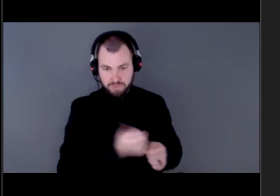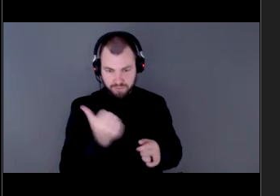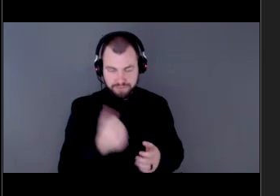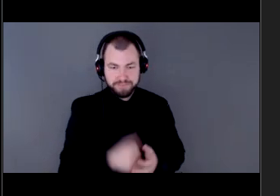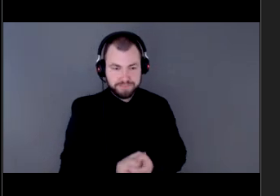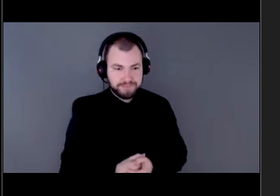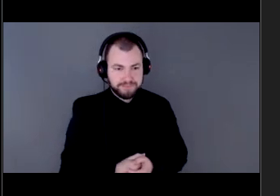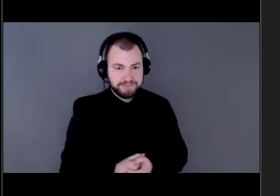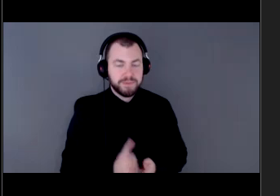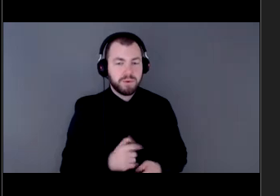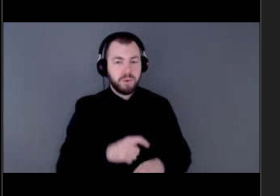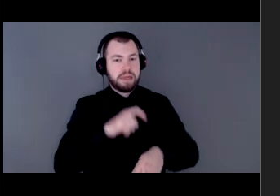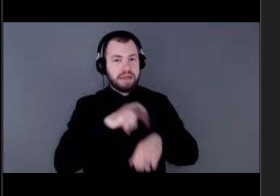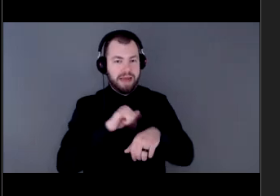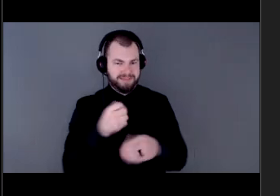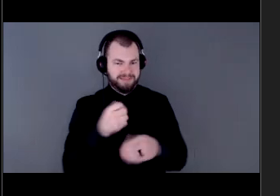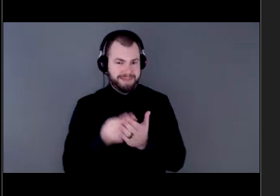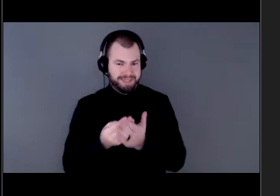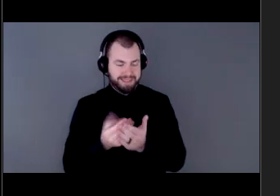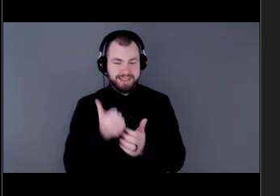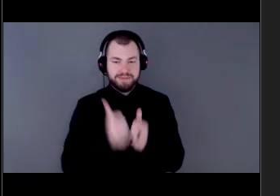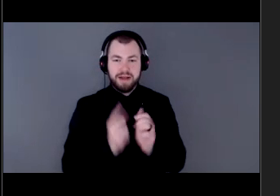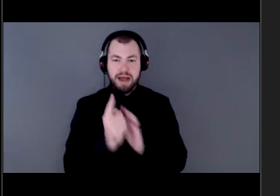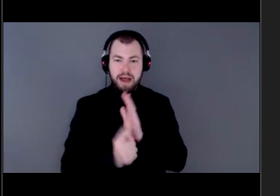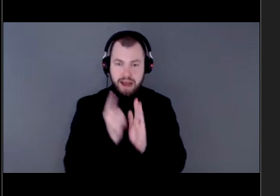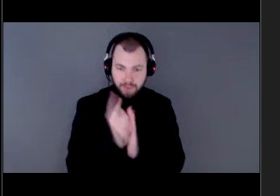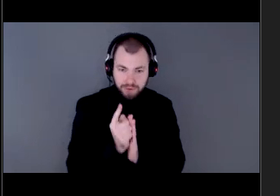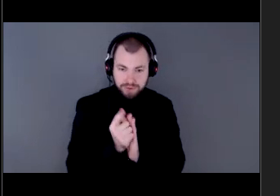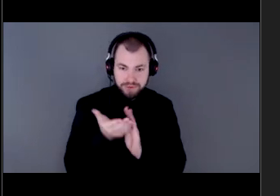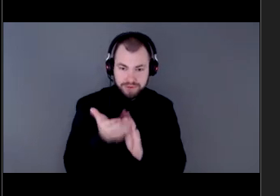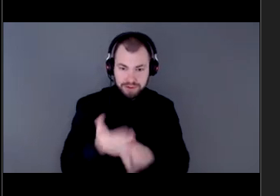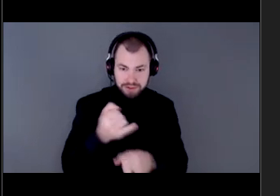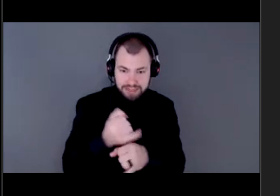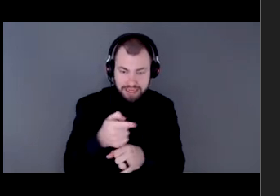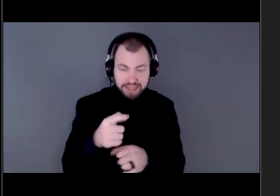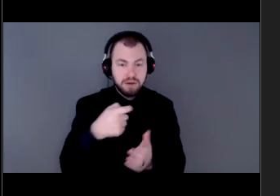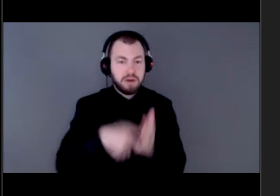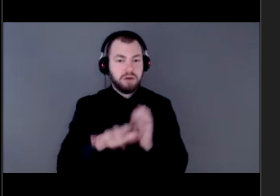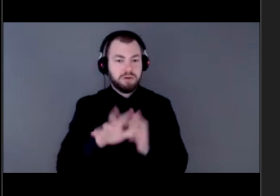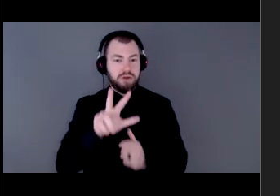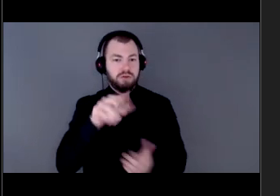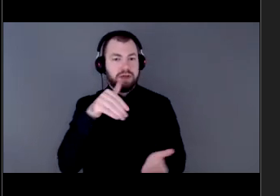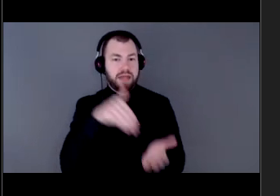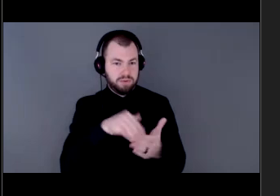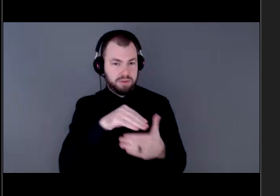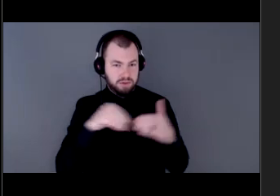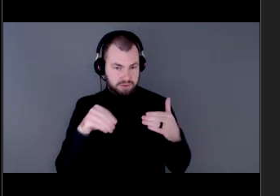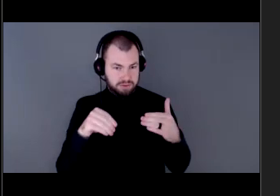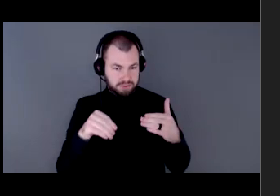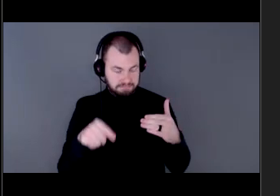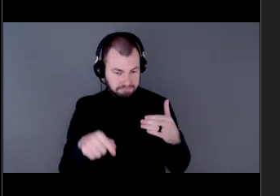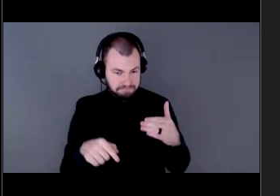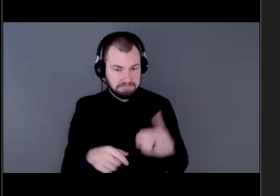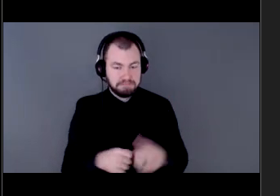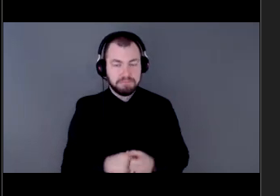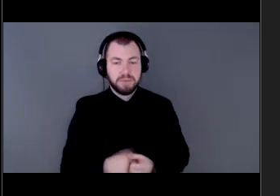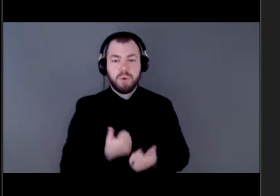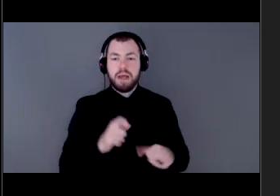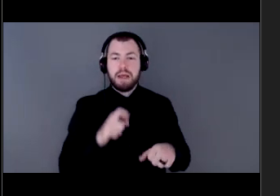Every hour that we spend on site in these remote islands costs us about $3,000. And so anytime we save